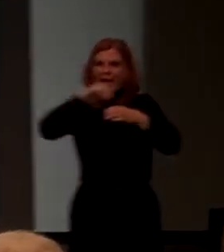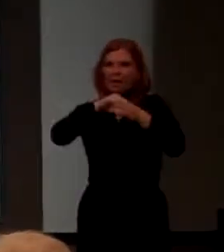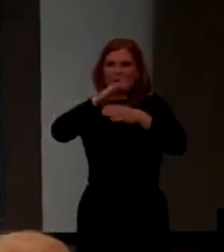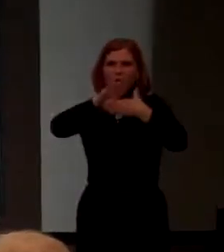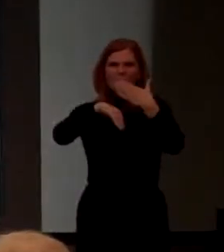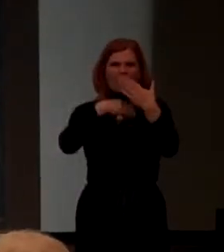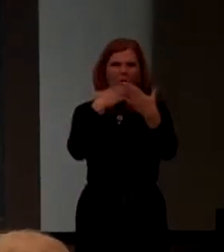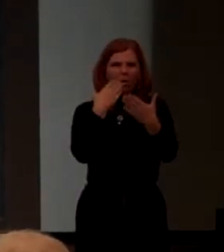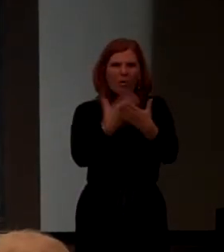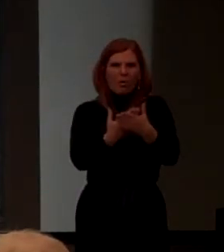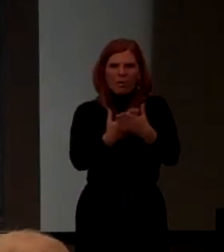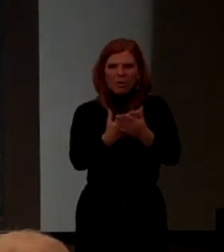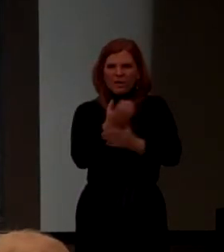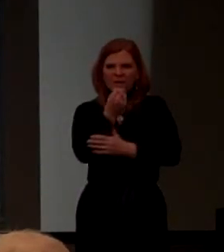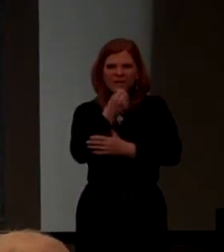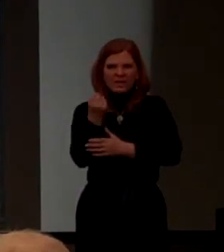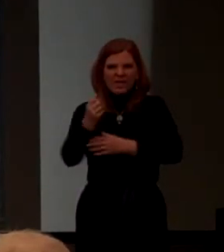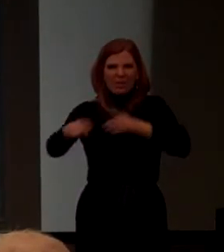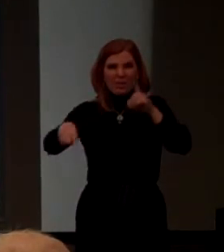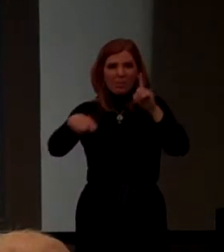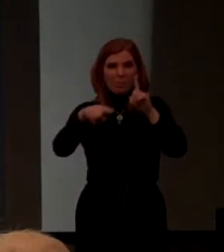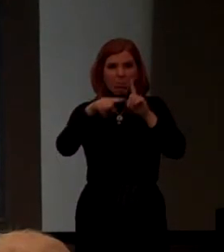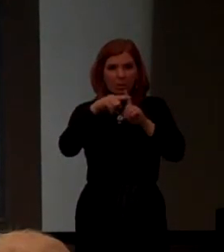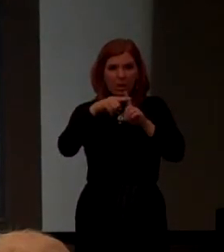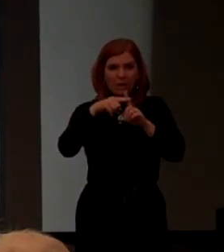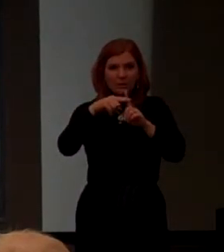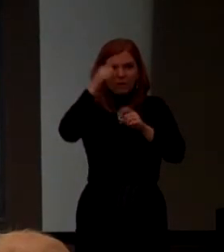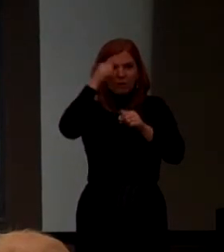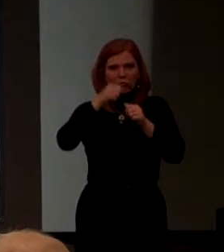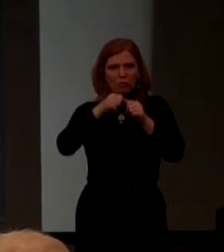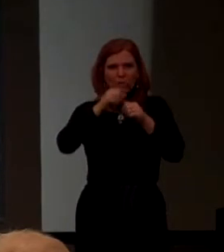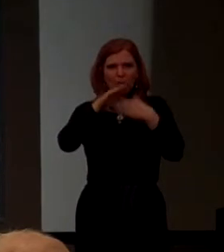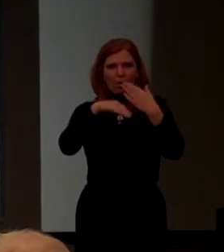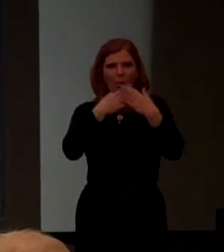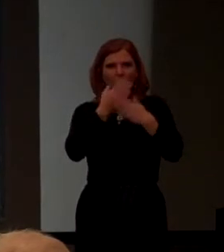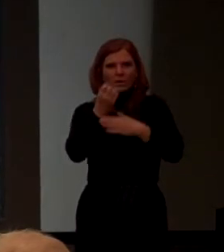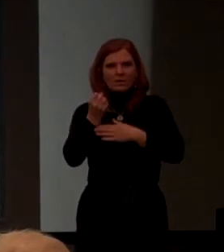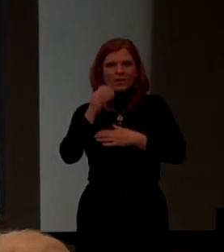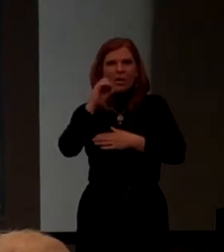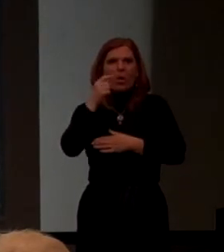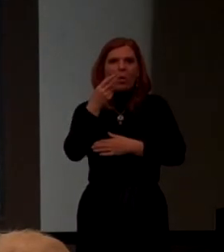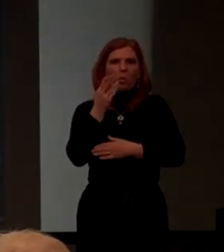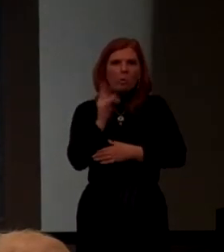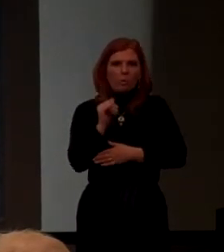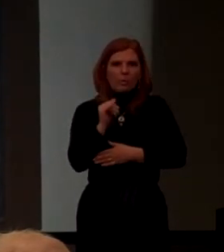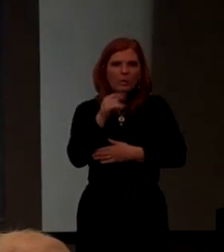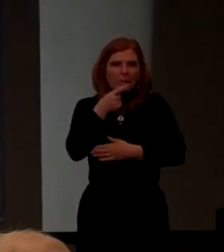all of that stuff that we annexed, plus, remember, all the stuff around where we'll be